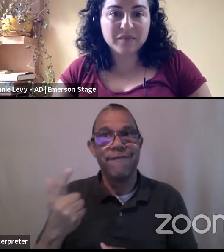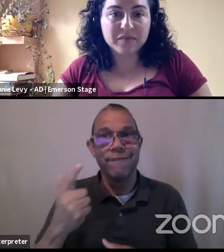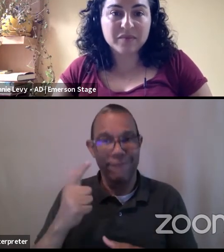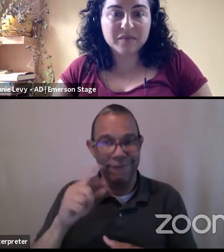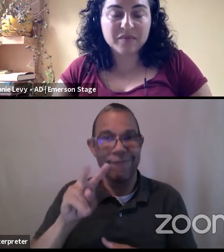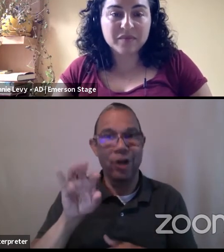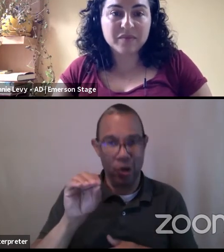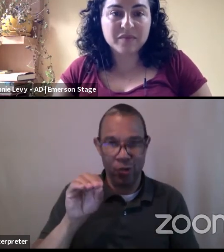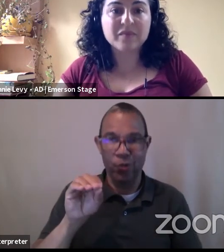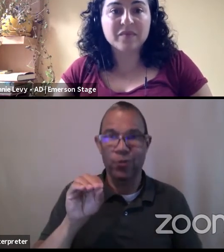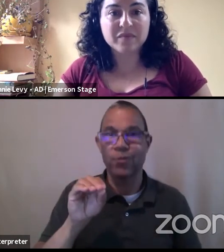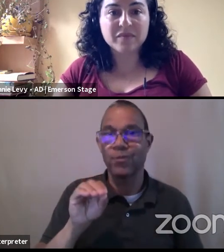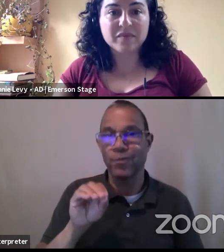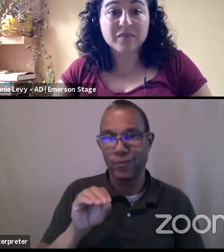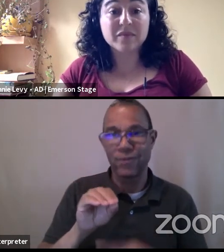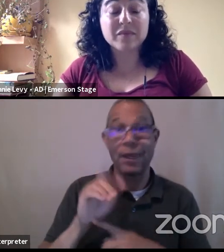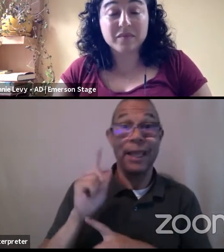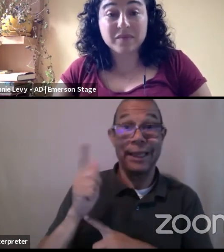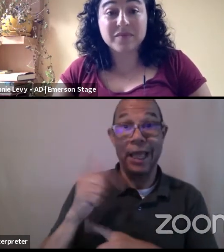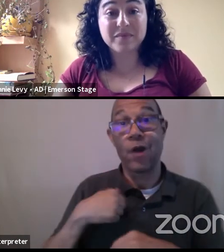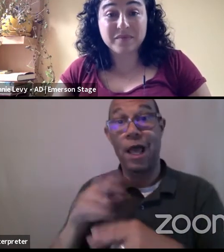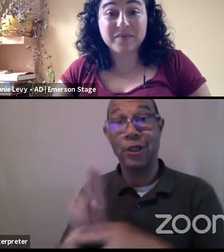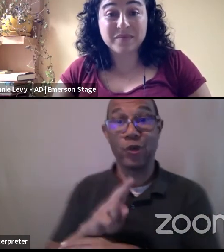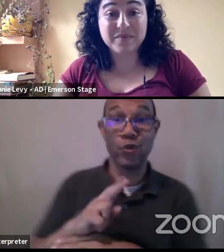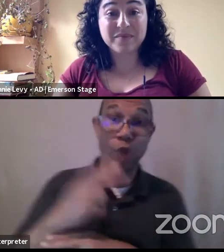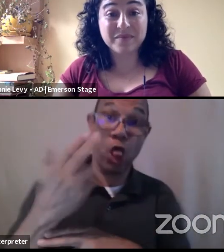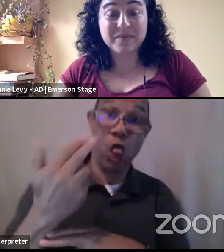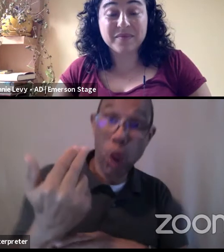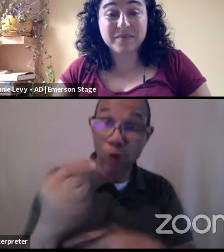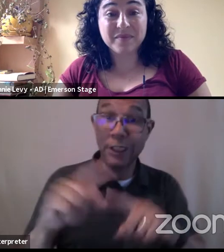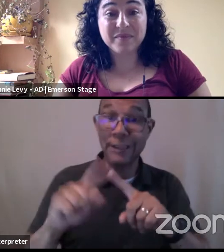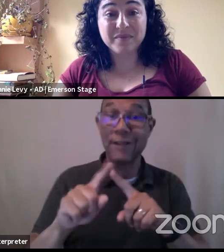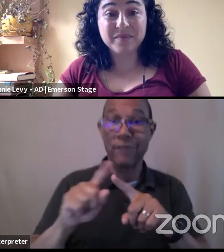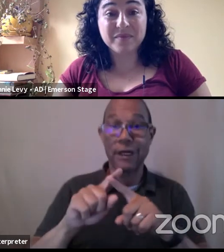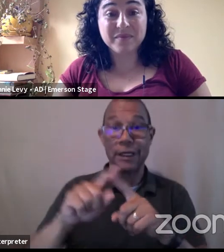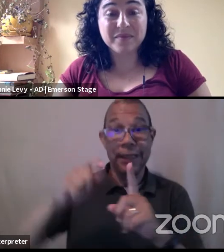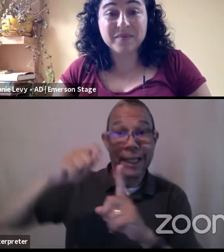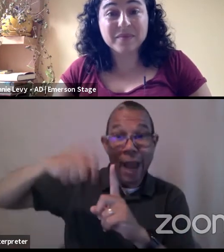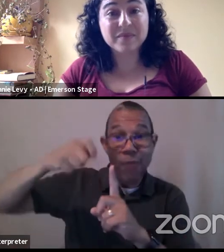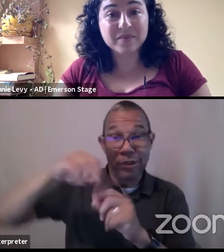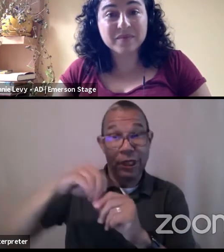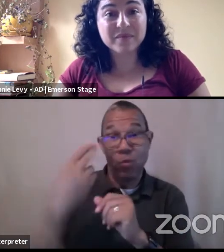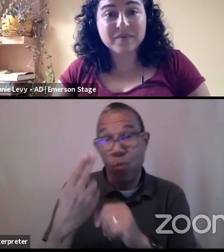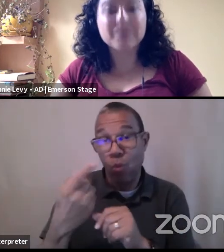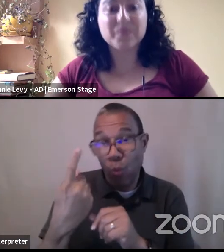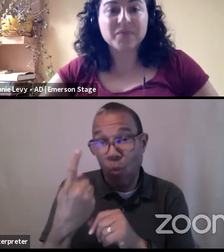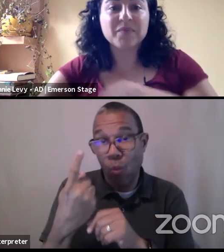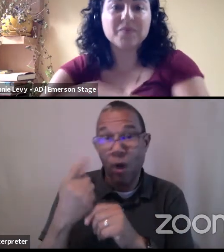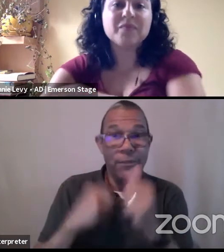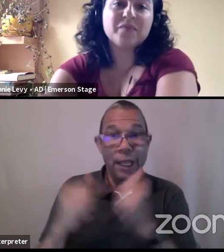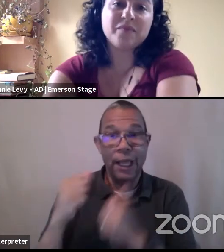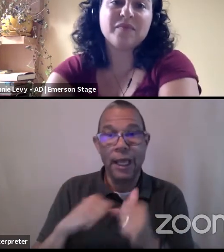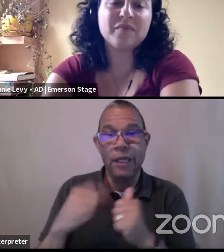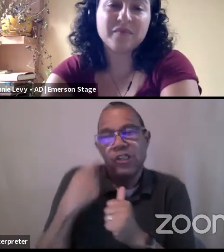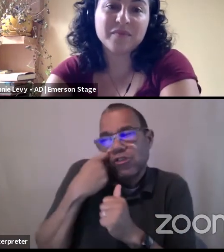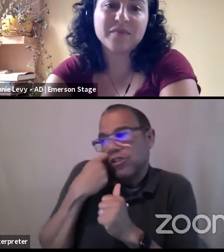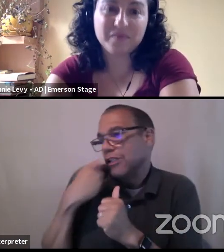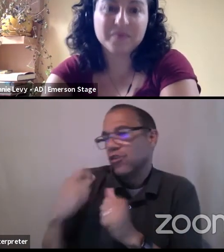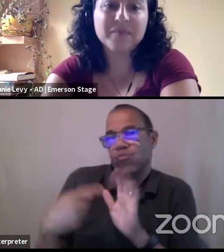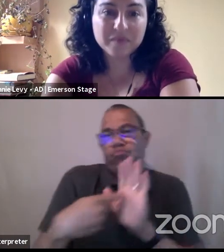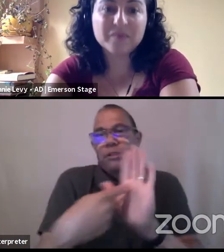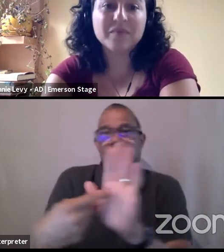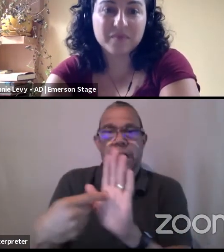13 cameras in one work. For example, in this Constellations that we just presented in Under